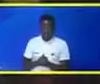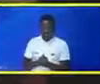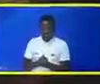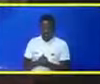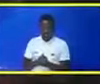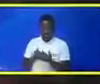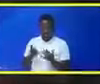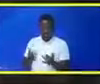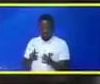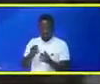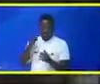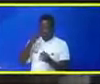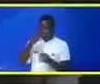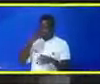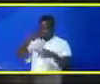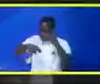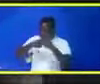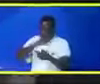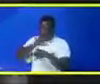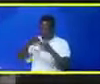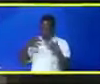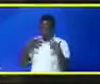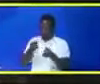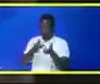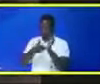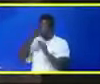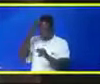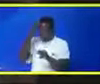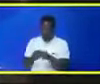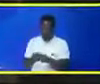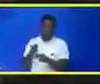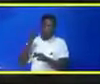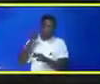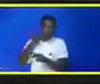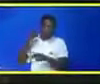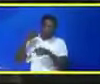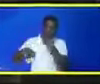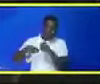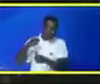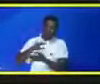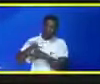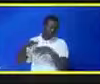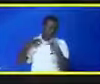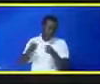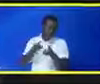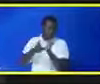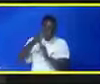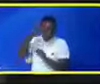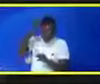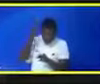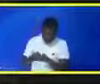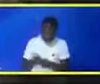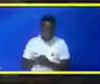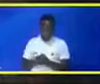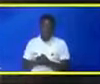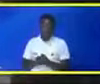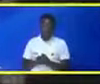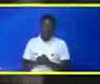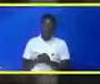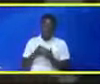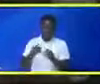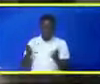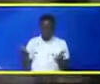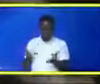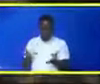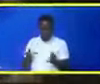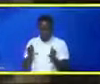Eye conditions, be healed. Ear conditions, be healed. You are here and you